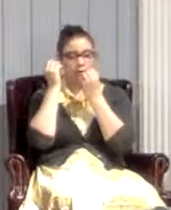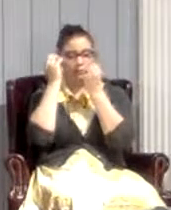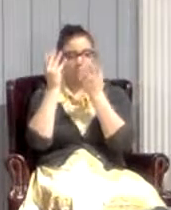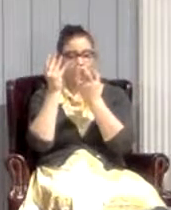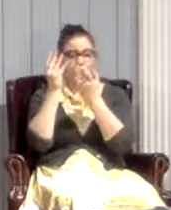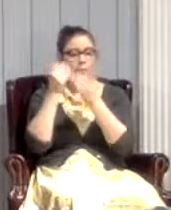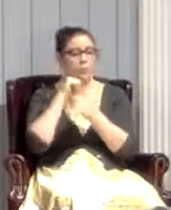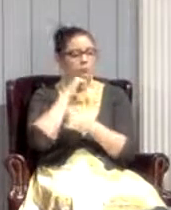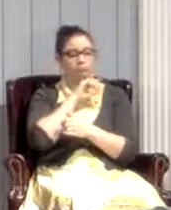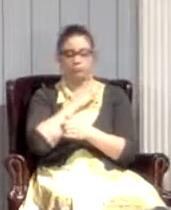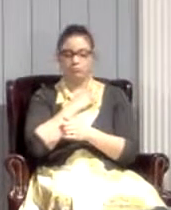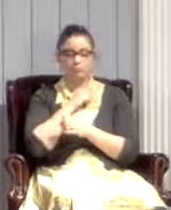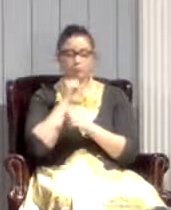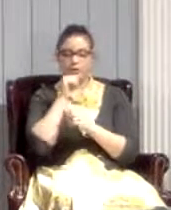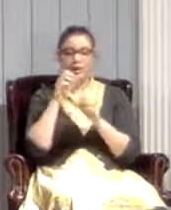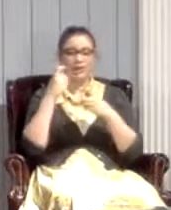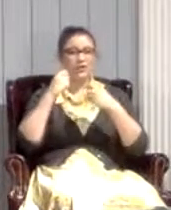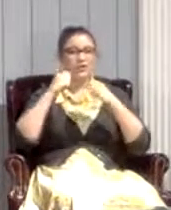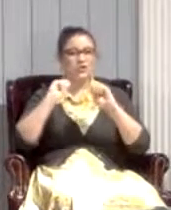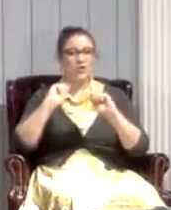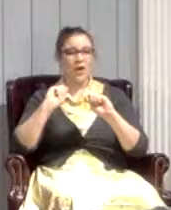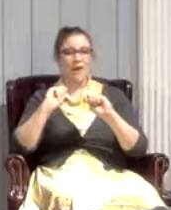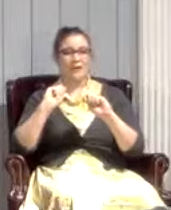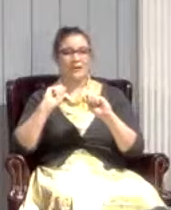trying to